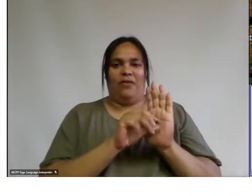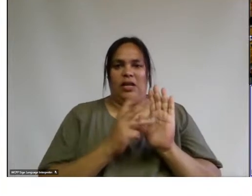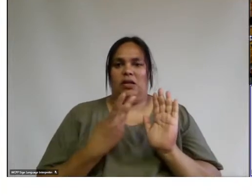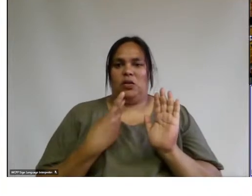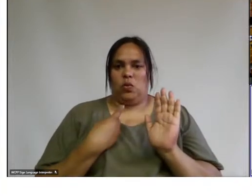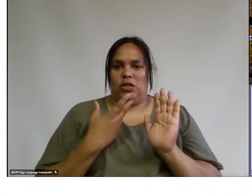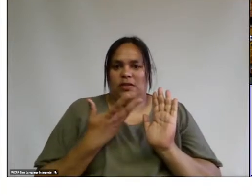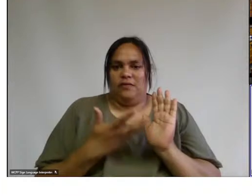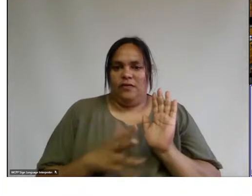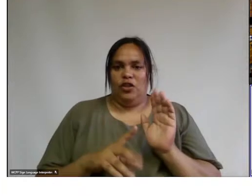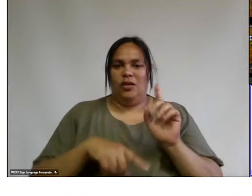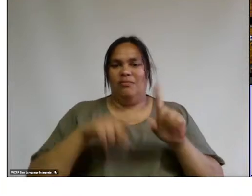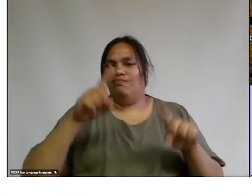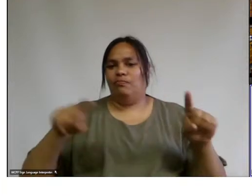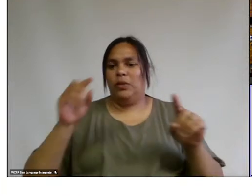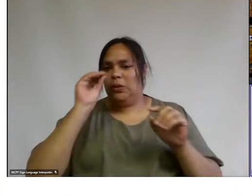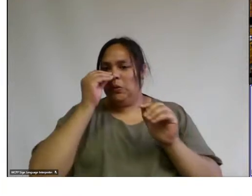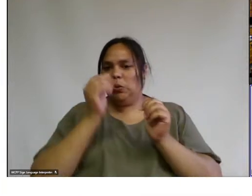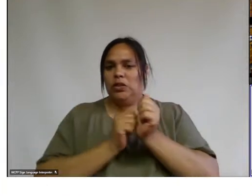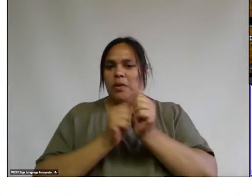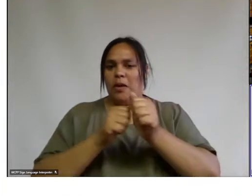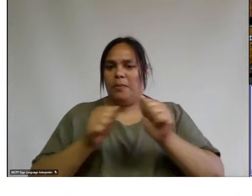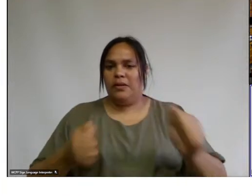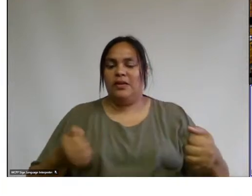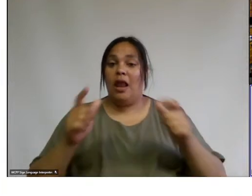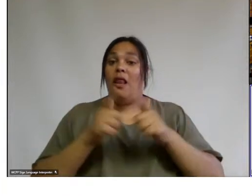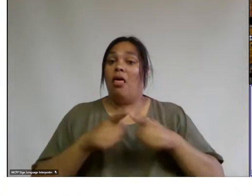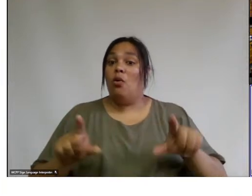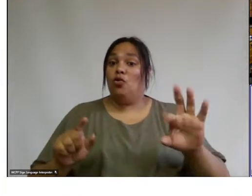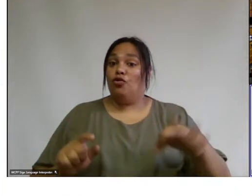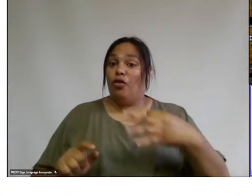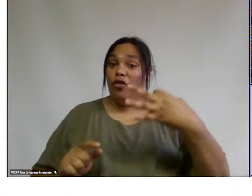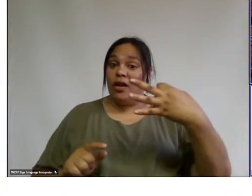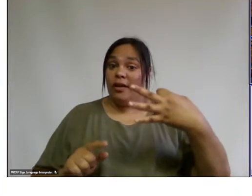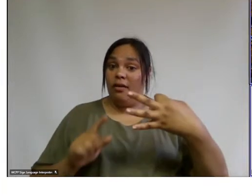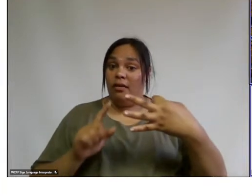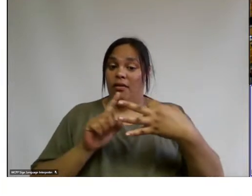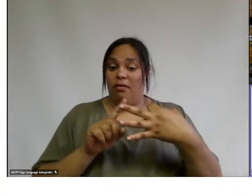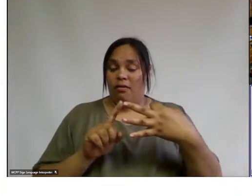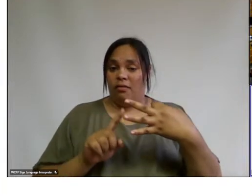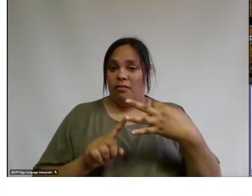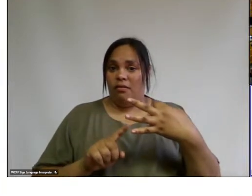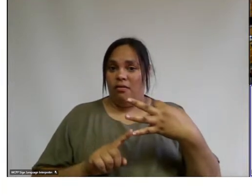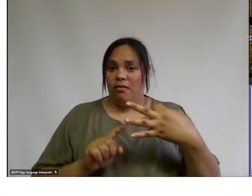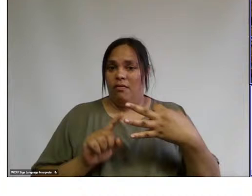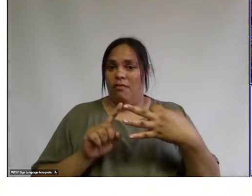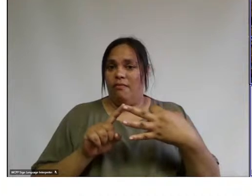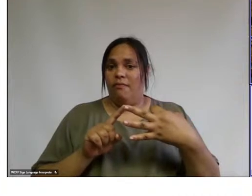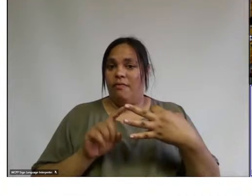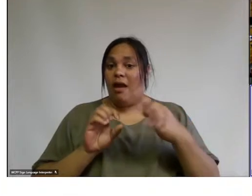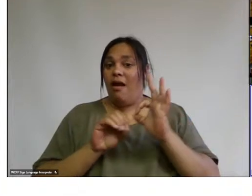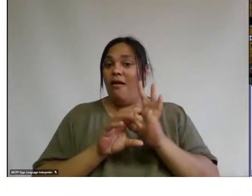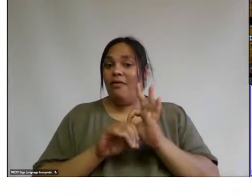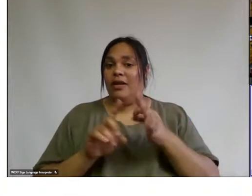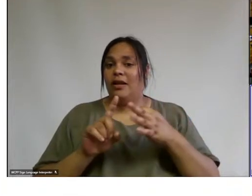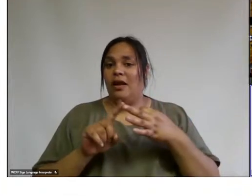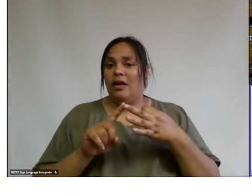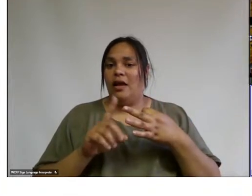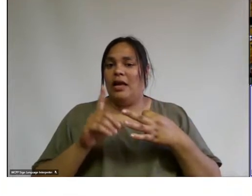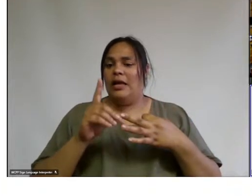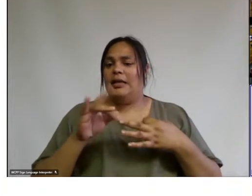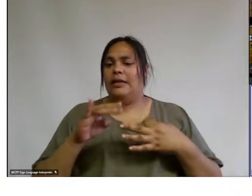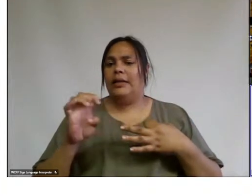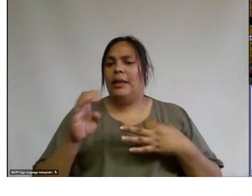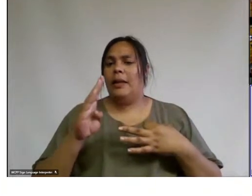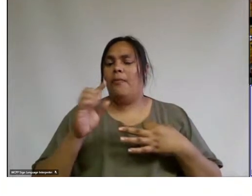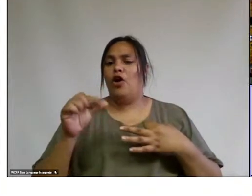such in various newspapers in 3 languages, which is it was advertised in the Burger for Afrikaans,